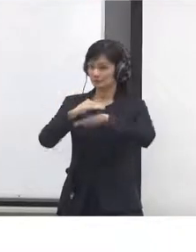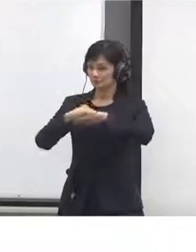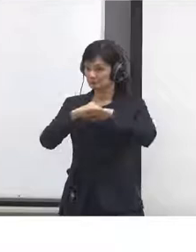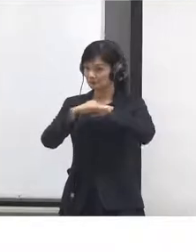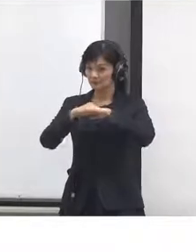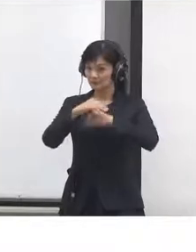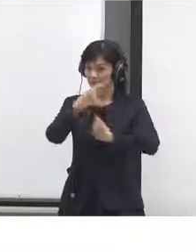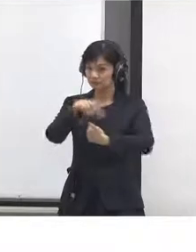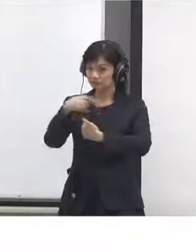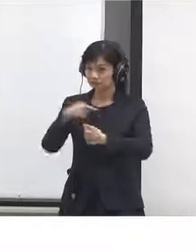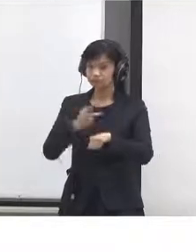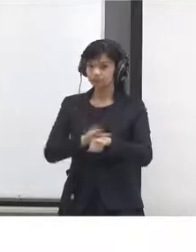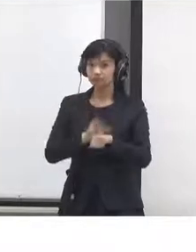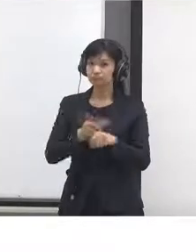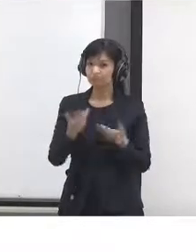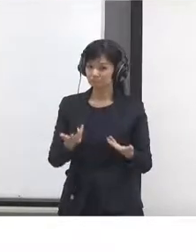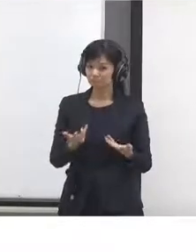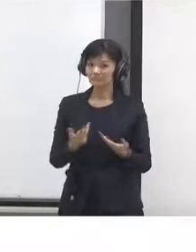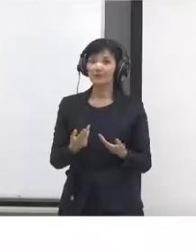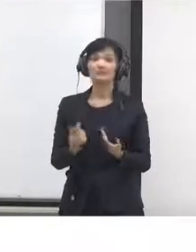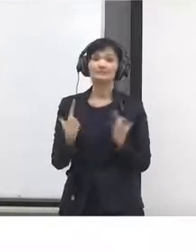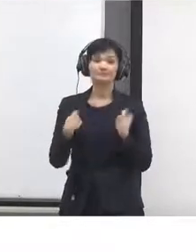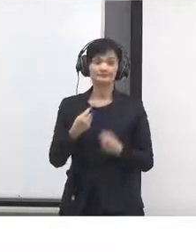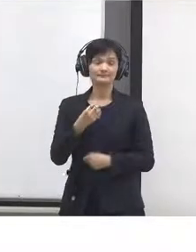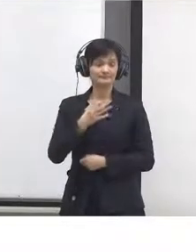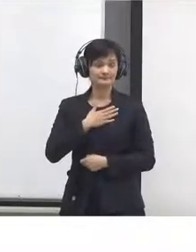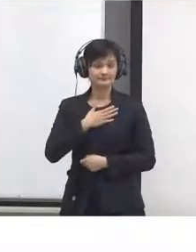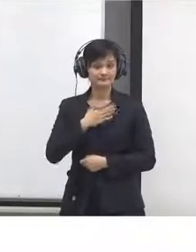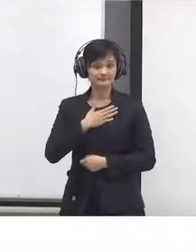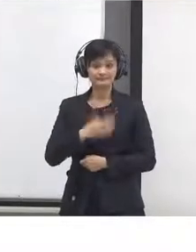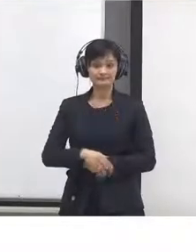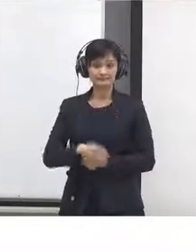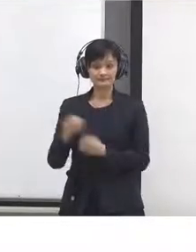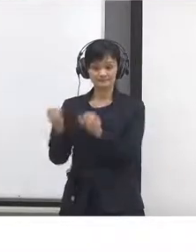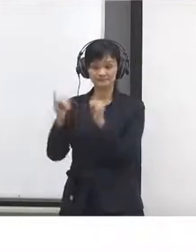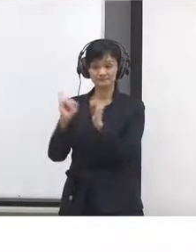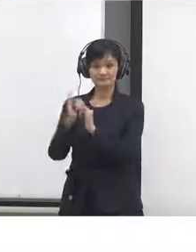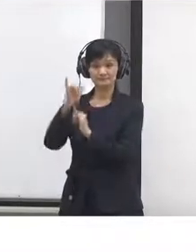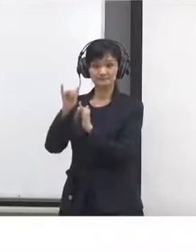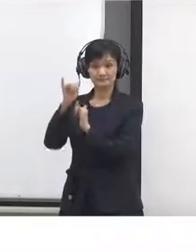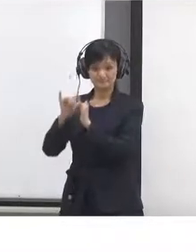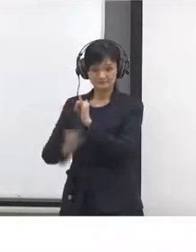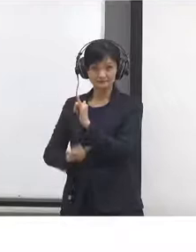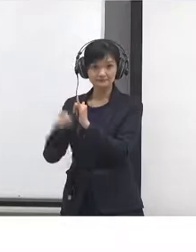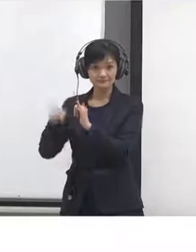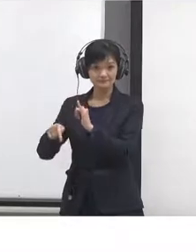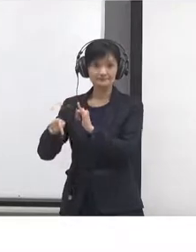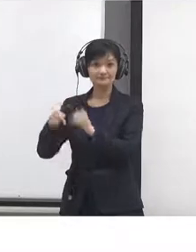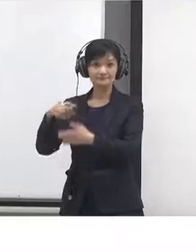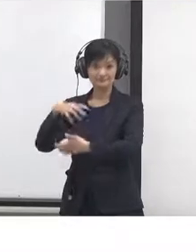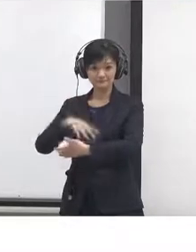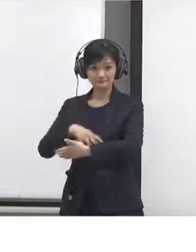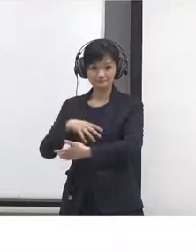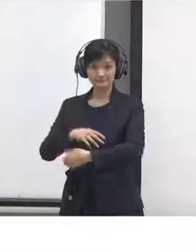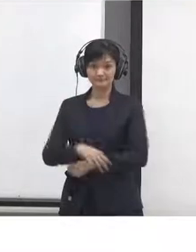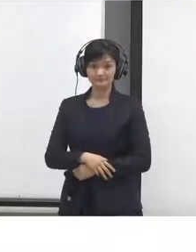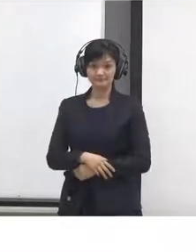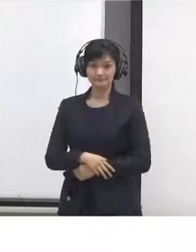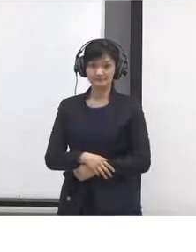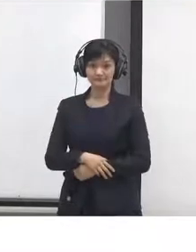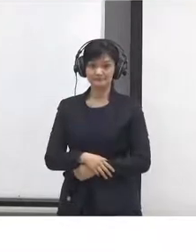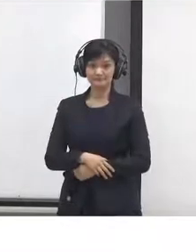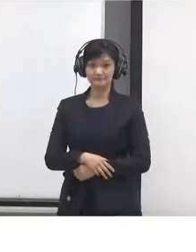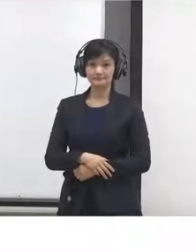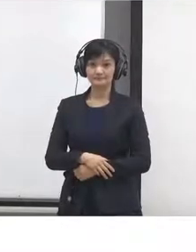Uh-huh. As a history project work, is we collect our history story and